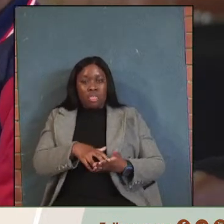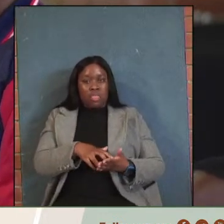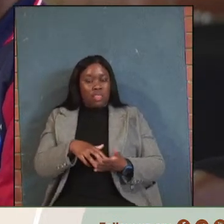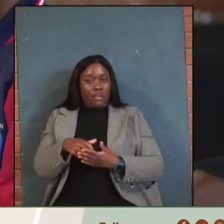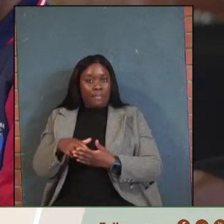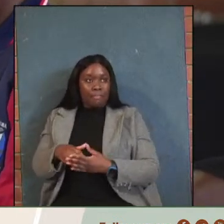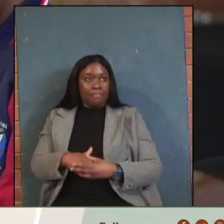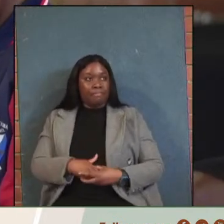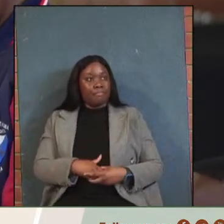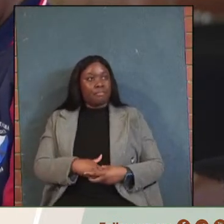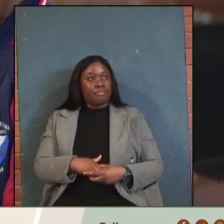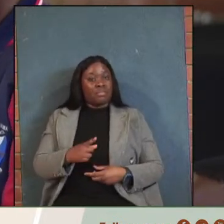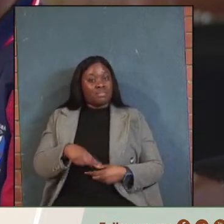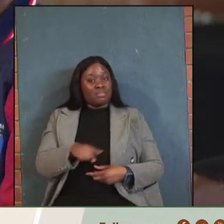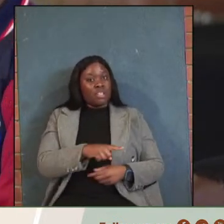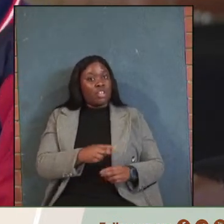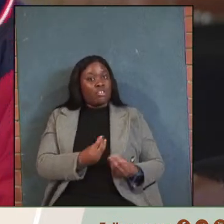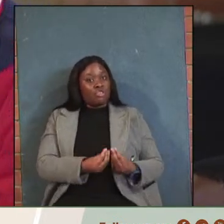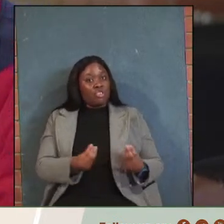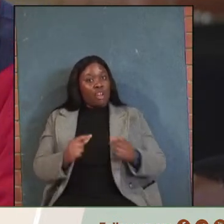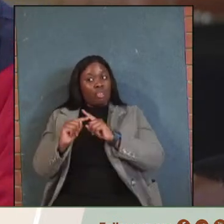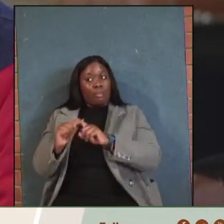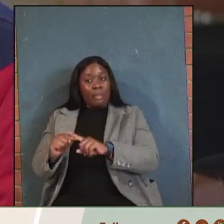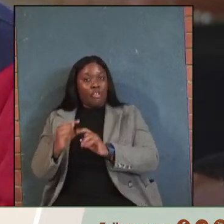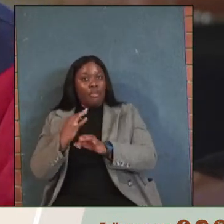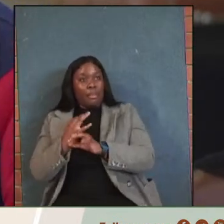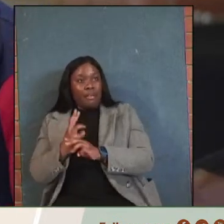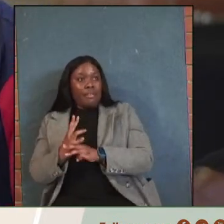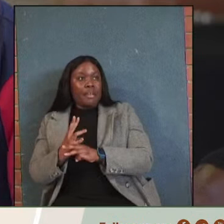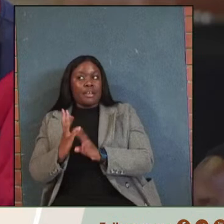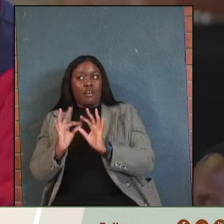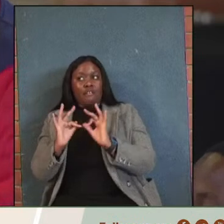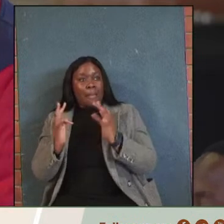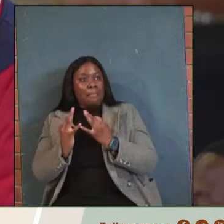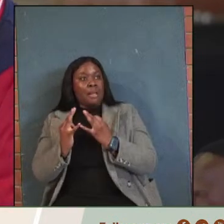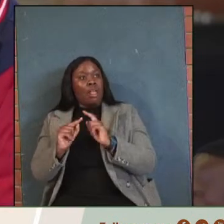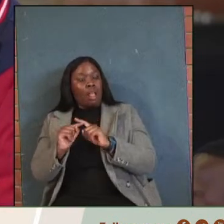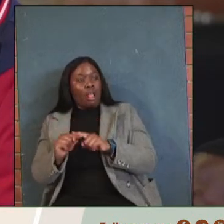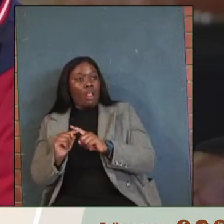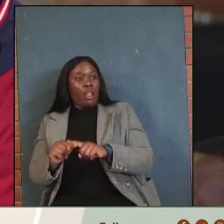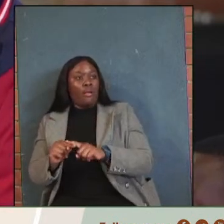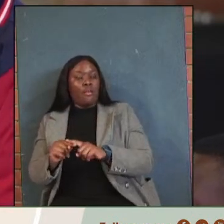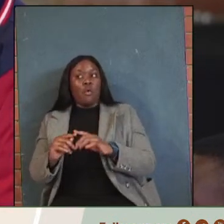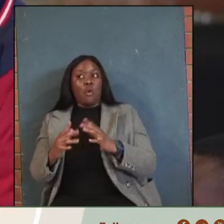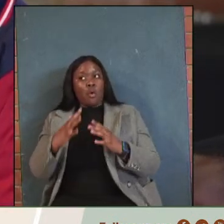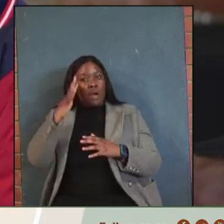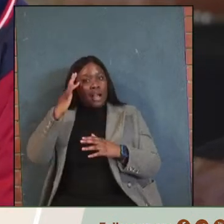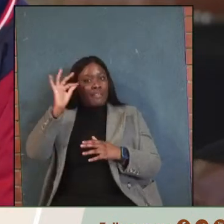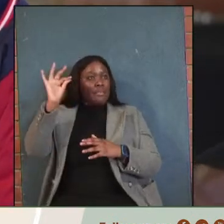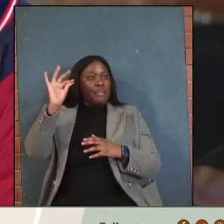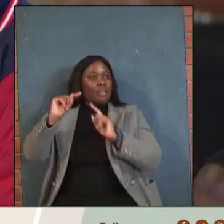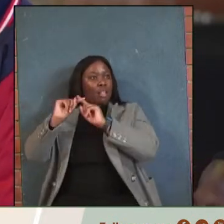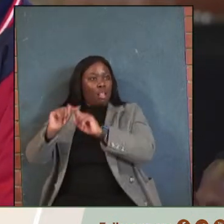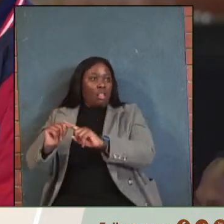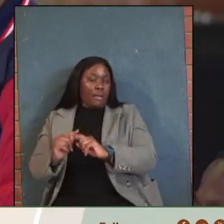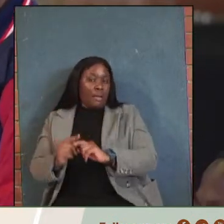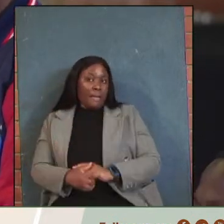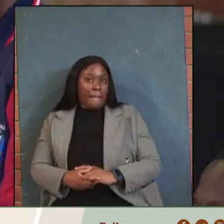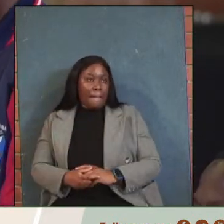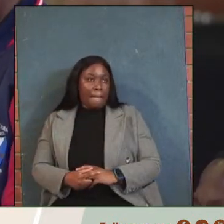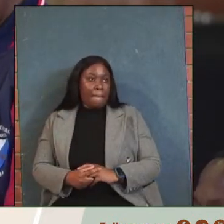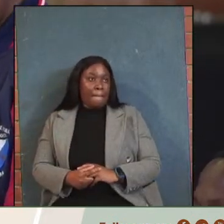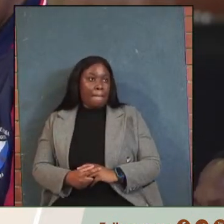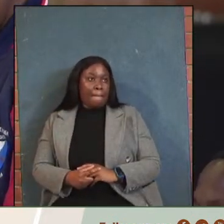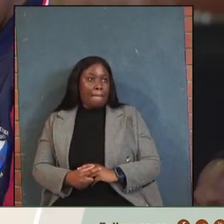They are dependent on others, their parents and families, or the state when this fails for care